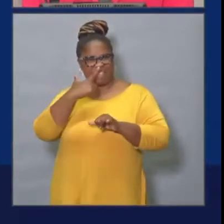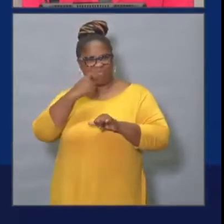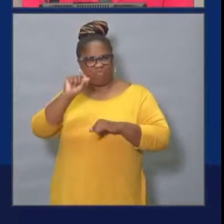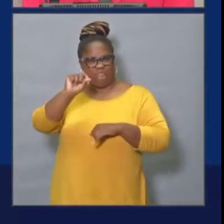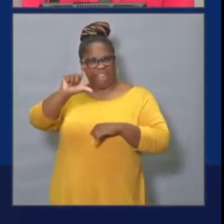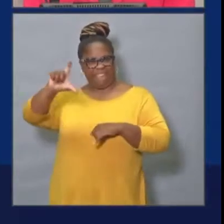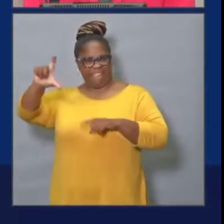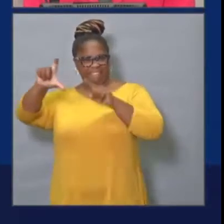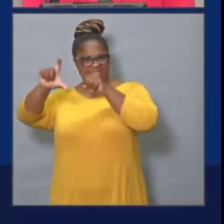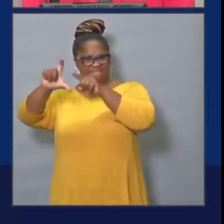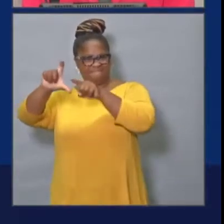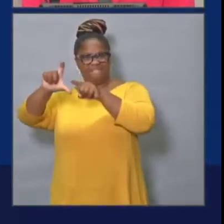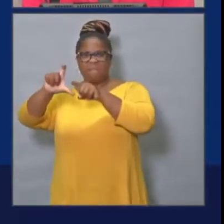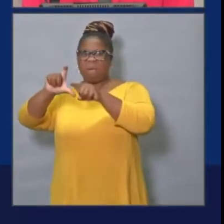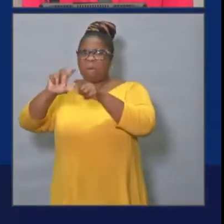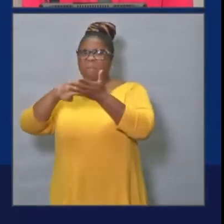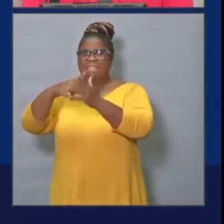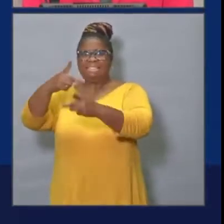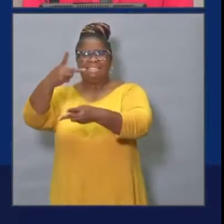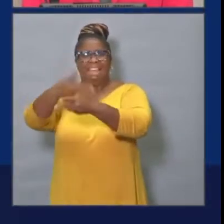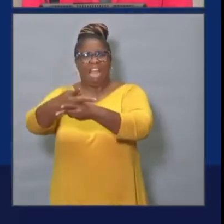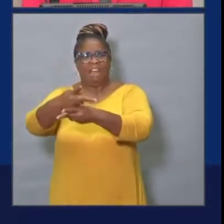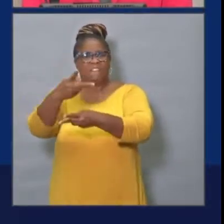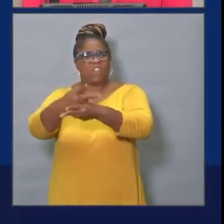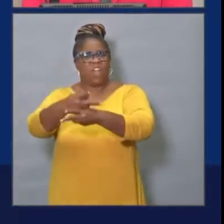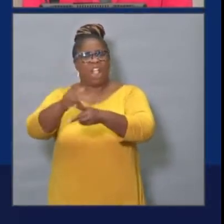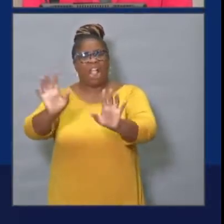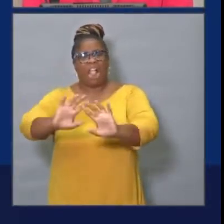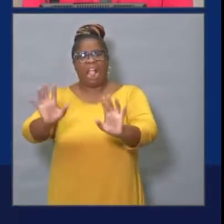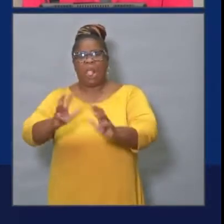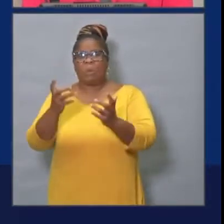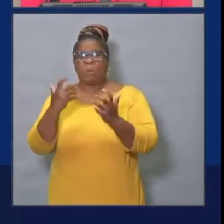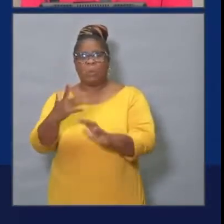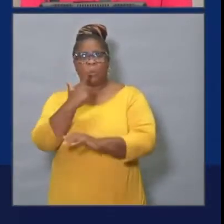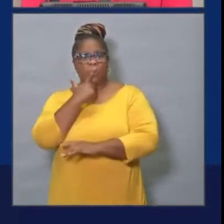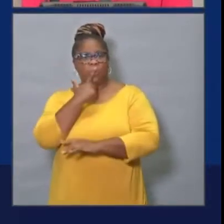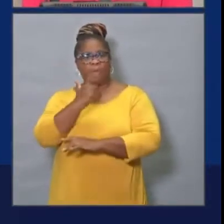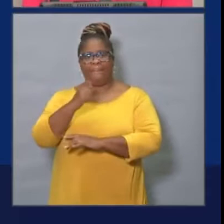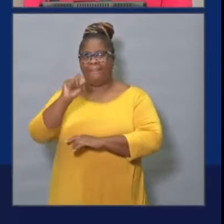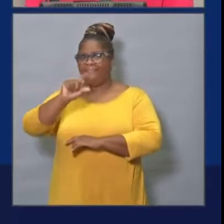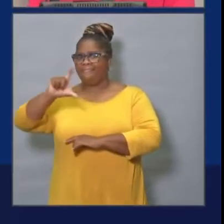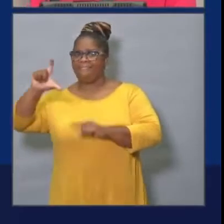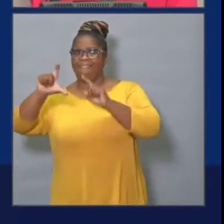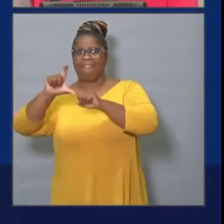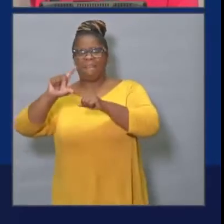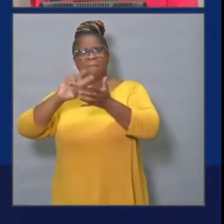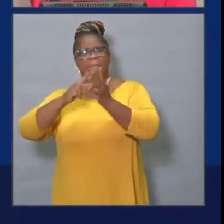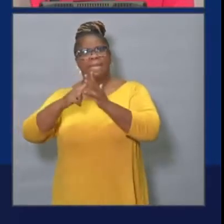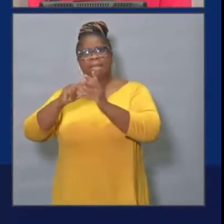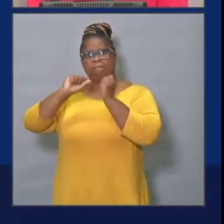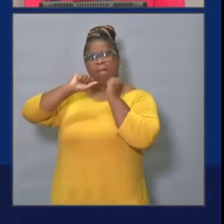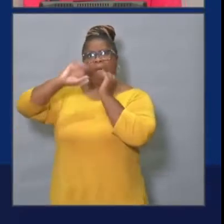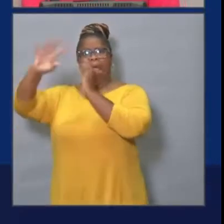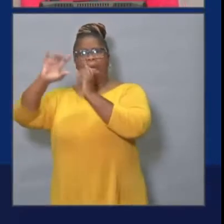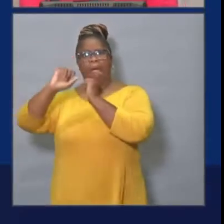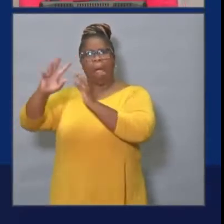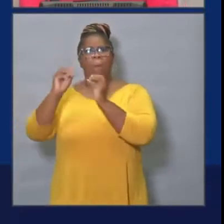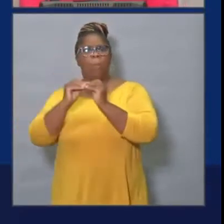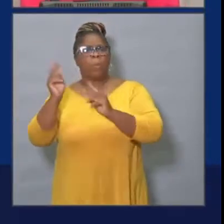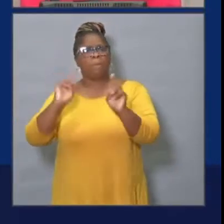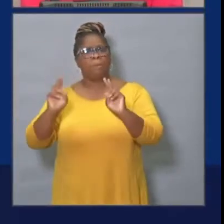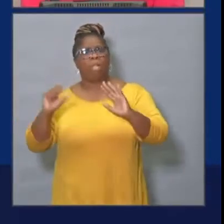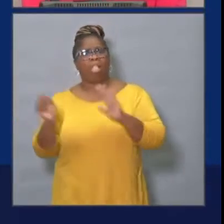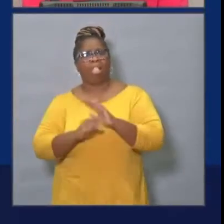of the need for continued vigilance with following public health measures. It is important to note a few other changes in what we're seeing